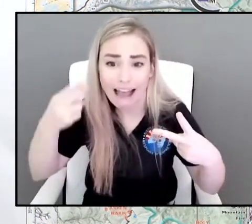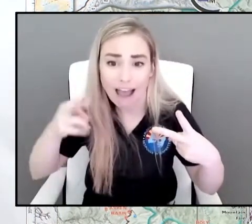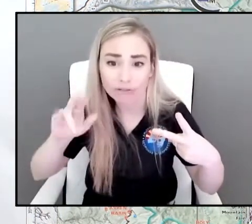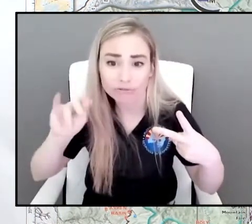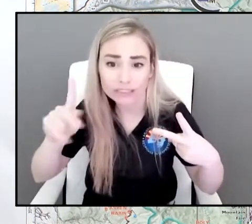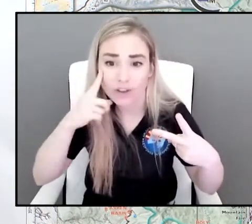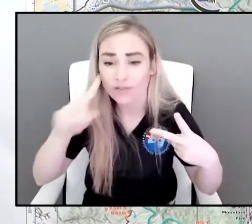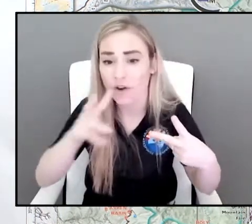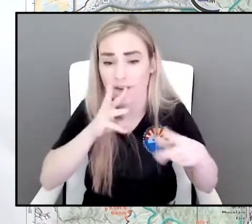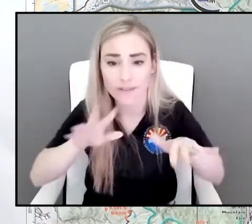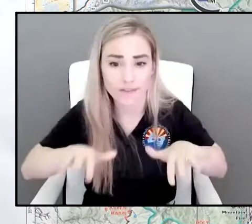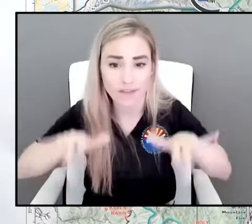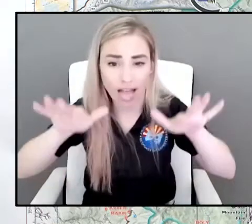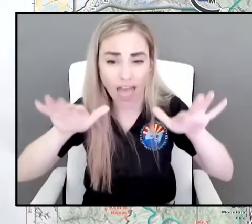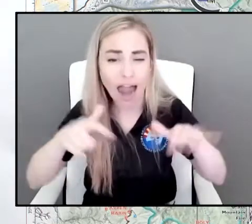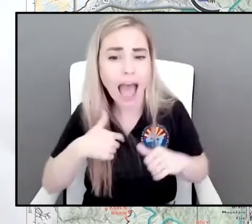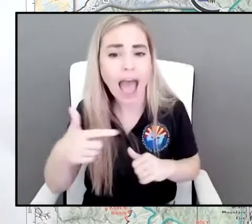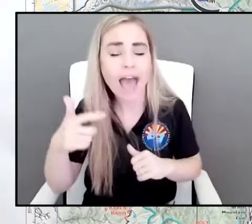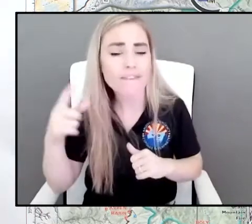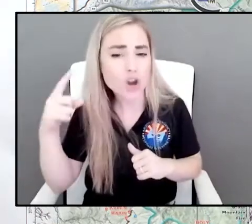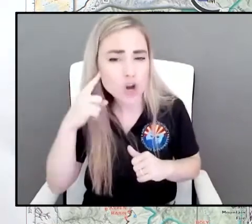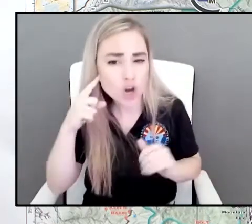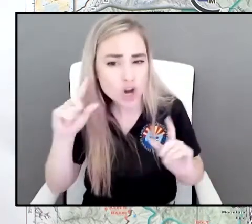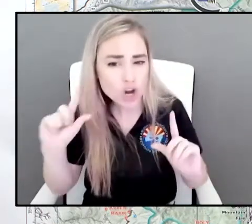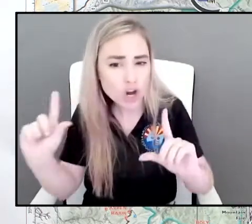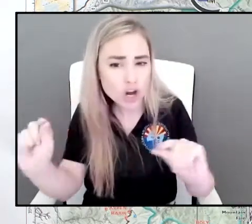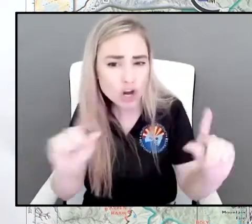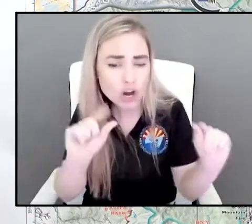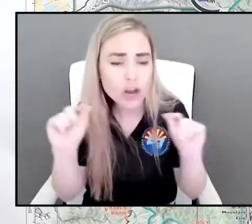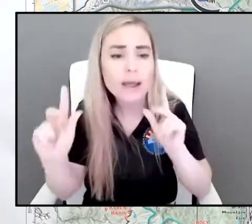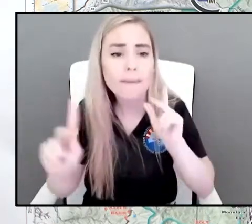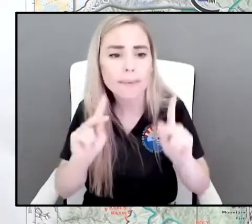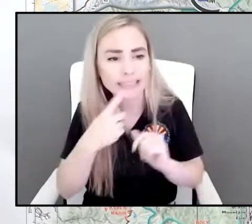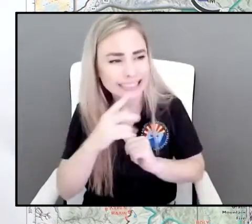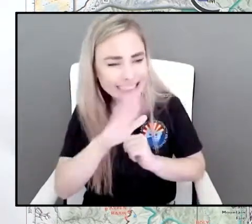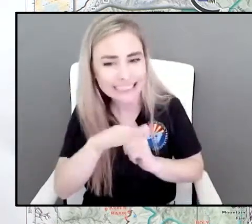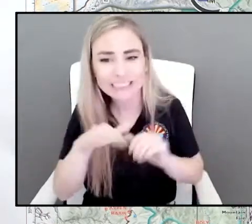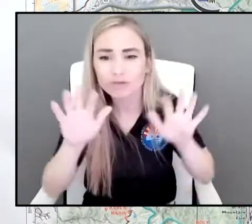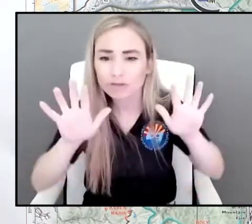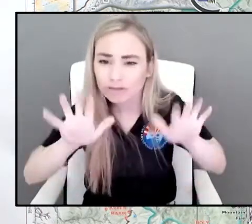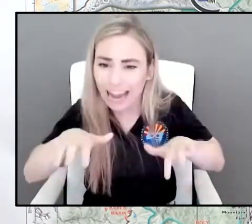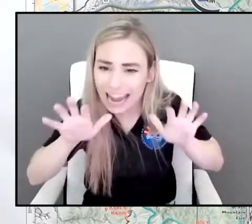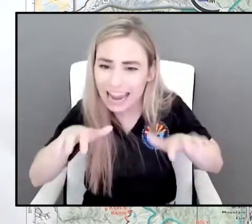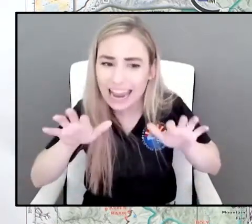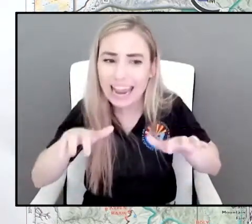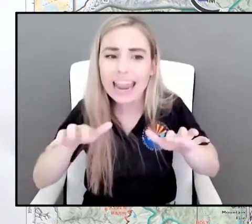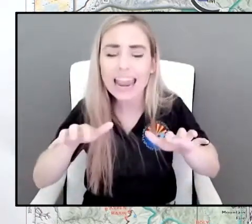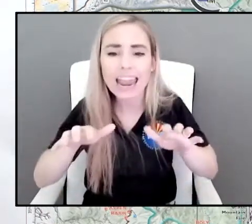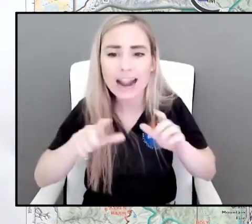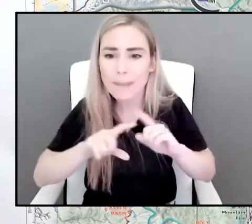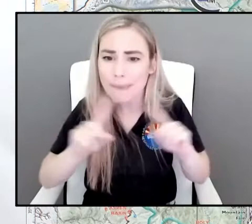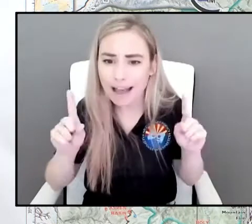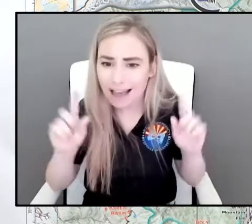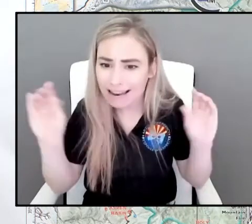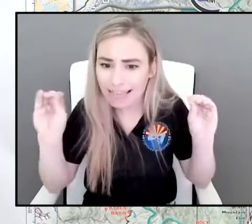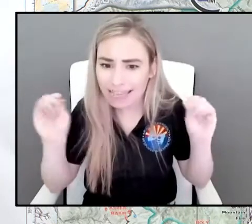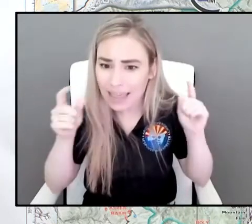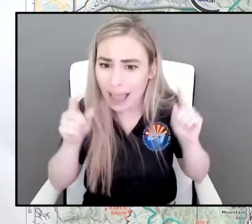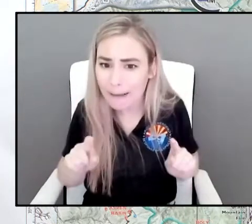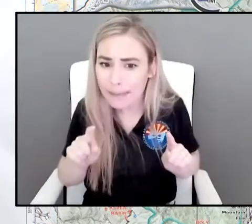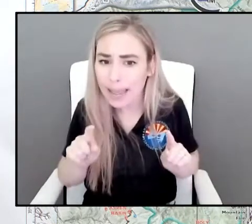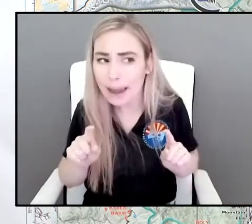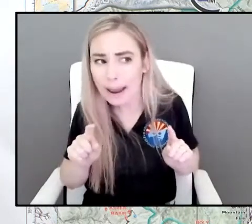I've heard around the community that we've seen rain and nothing's happened, so maybe we're